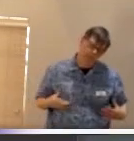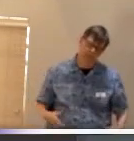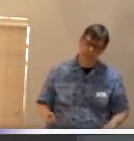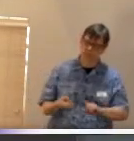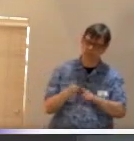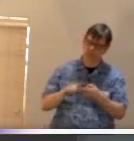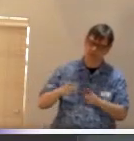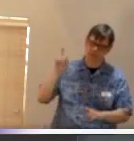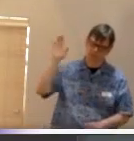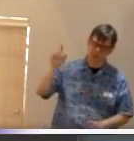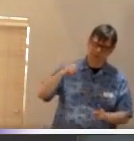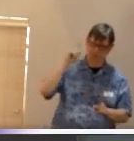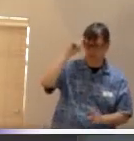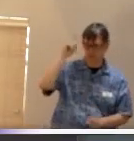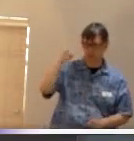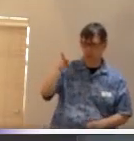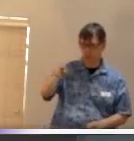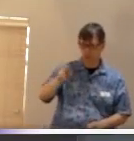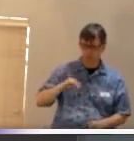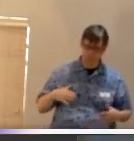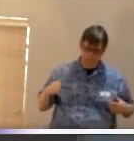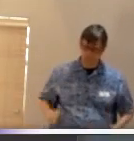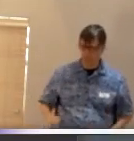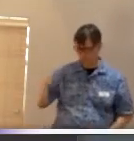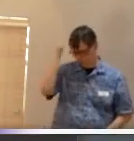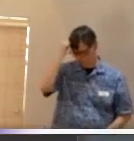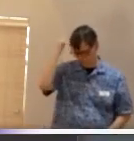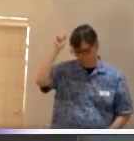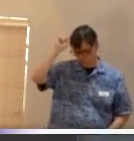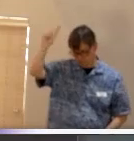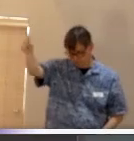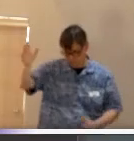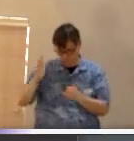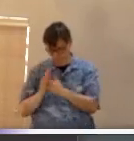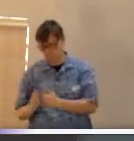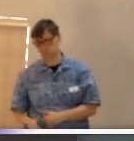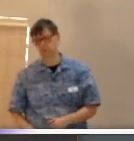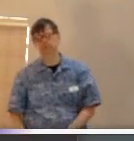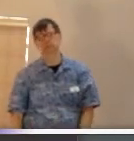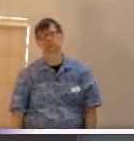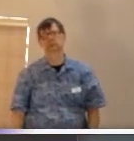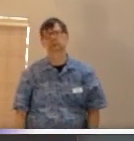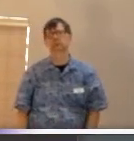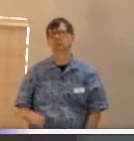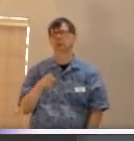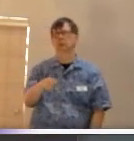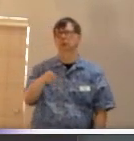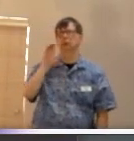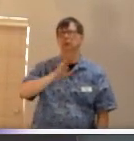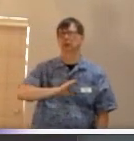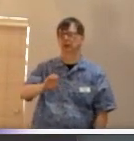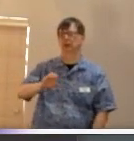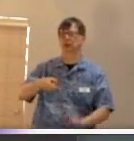of energy. And if we never move above the mind, or beyond it, then we are always subject to it. And you can change your mind